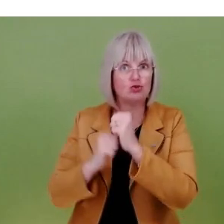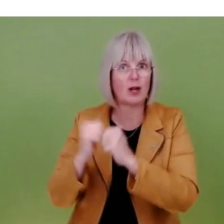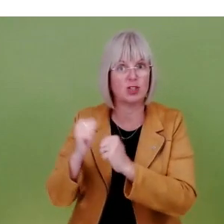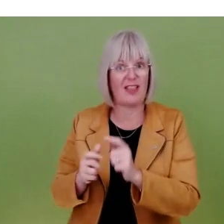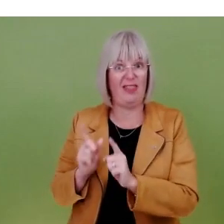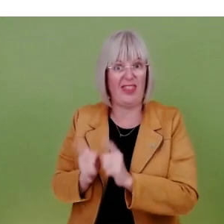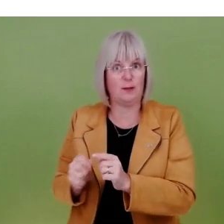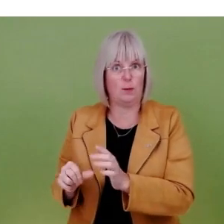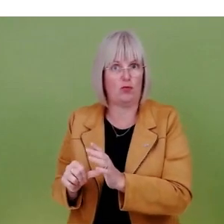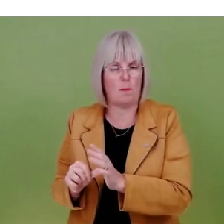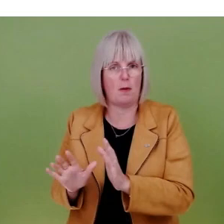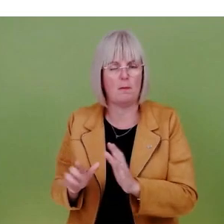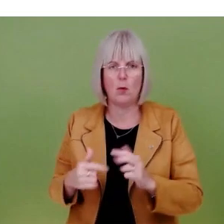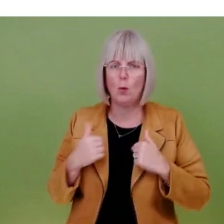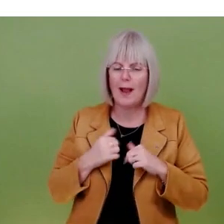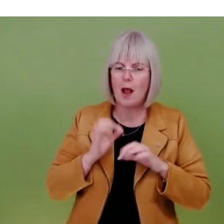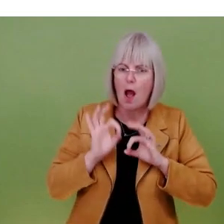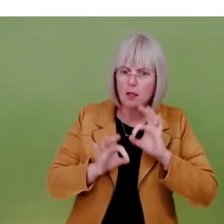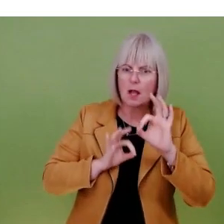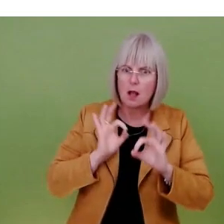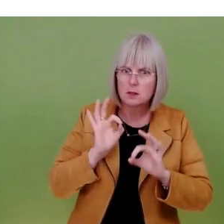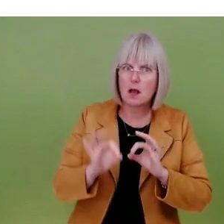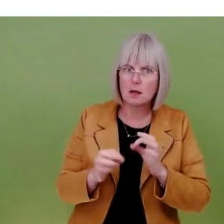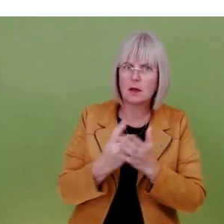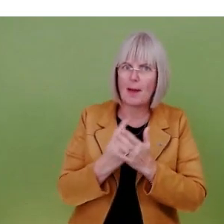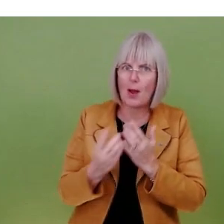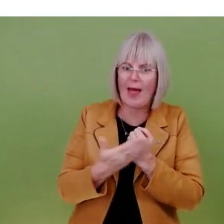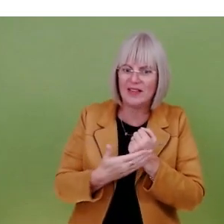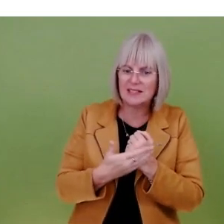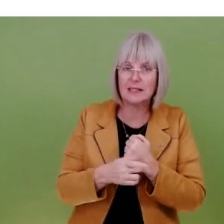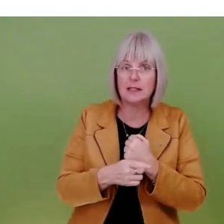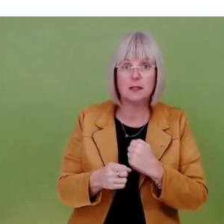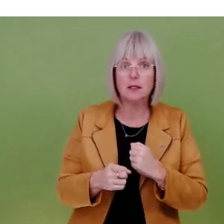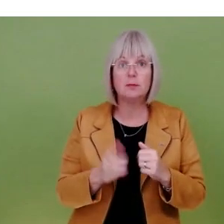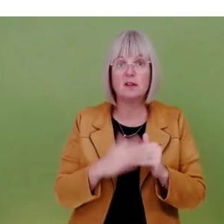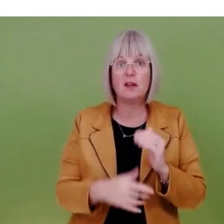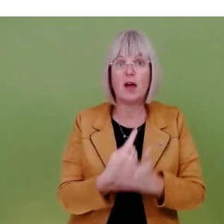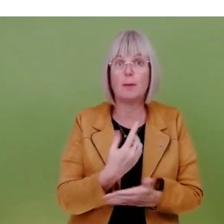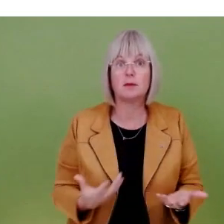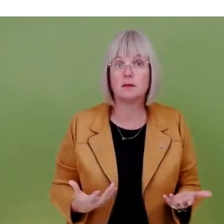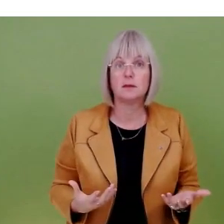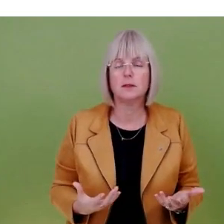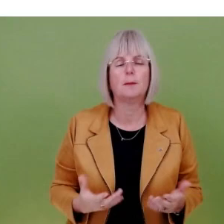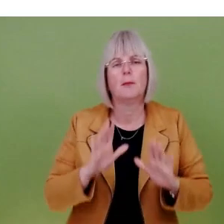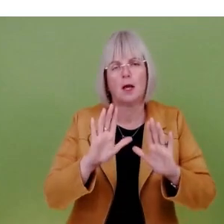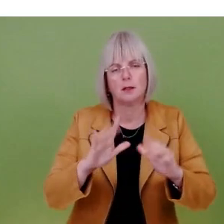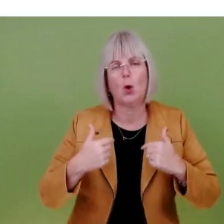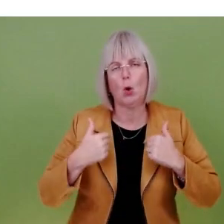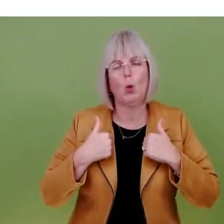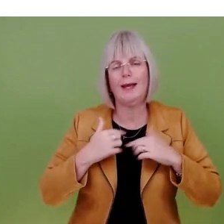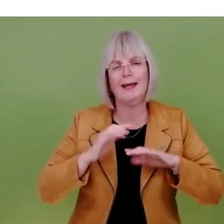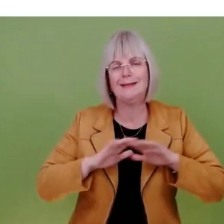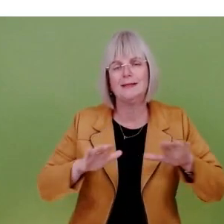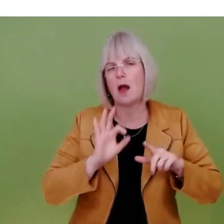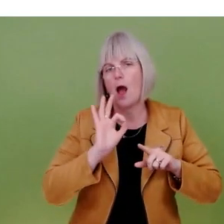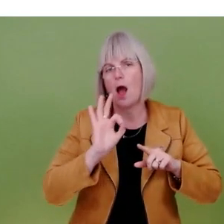around ethnicity, it didn't come to fruition. So we didn't ask about white supremacy, and that's not a term I would choose to use